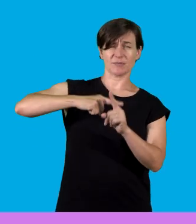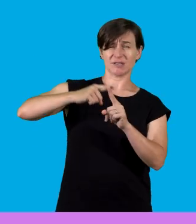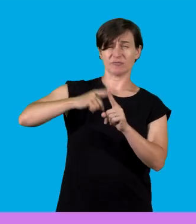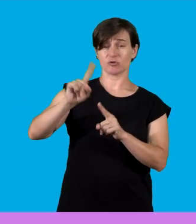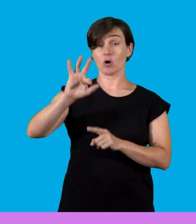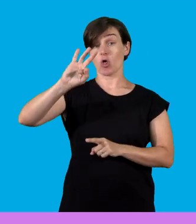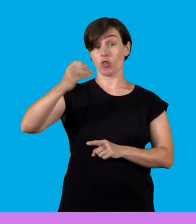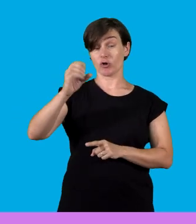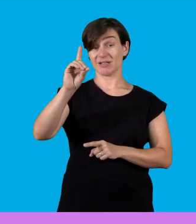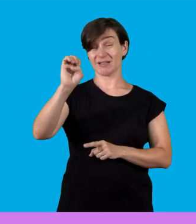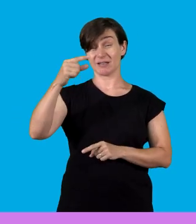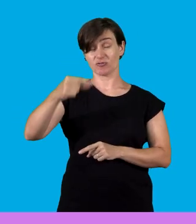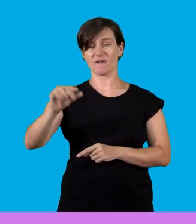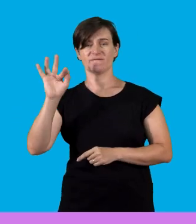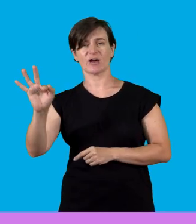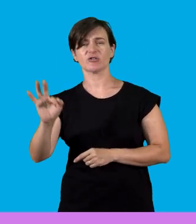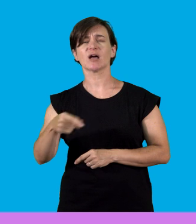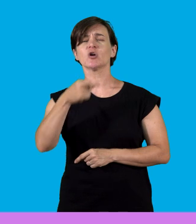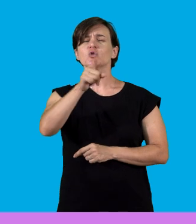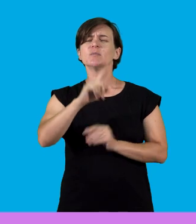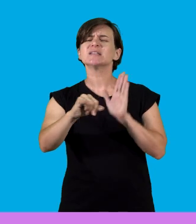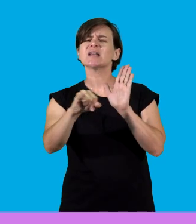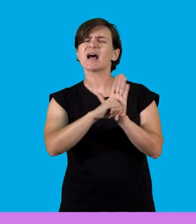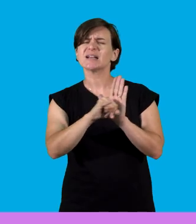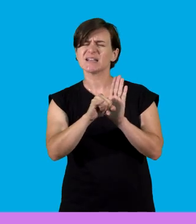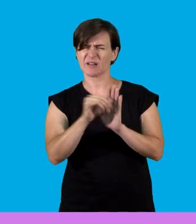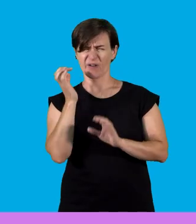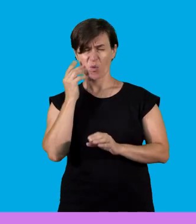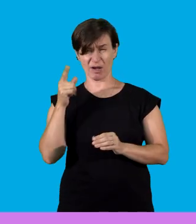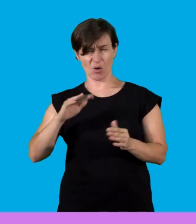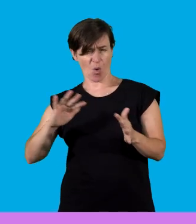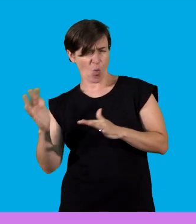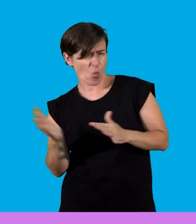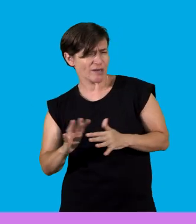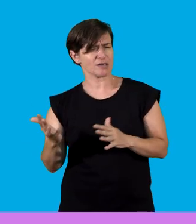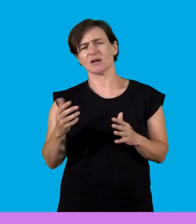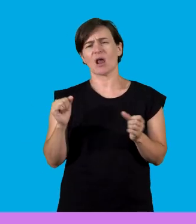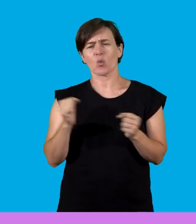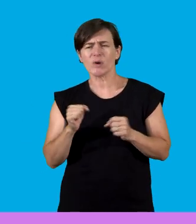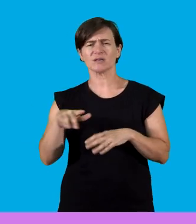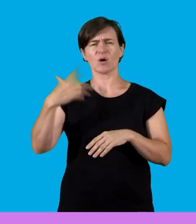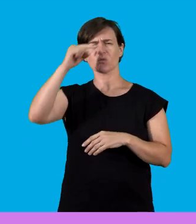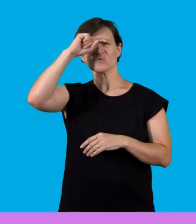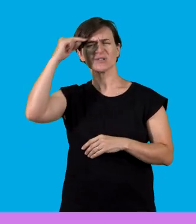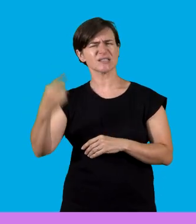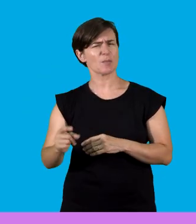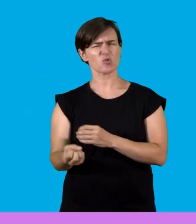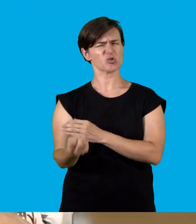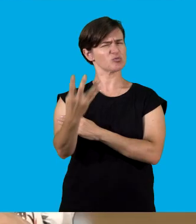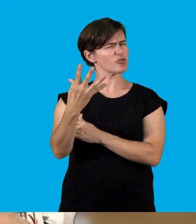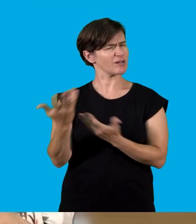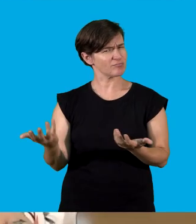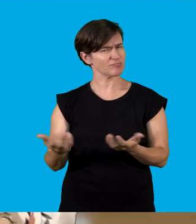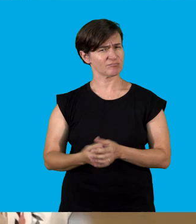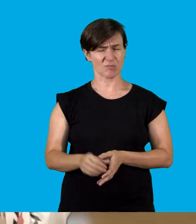degrees Fahrenheit. Identify the season in which the observation was made. Now, 30 degrees